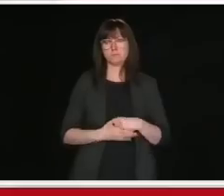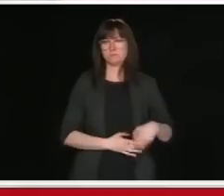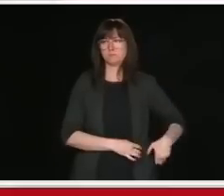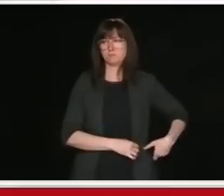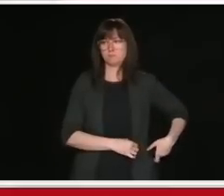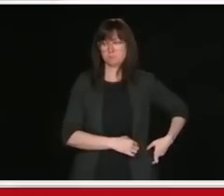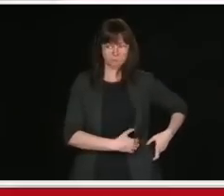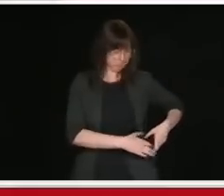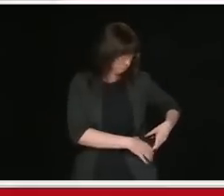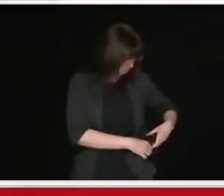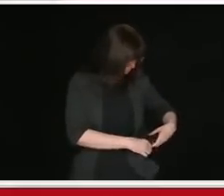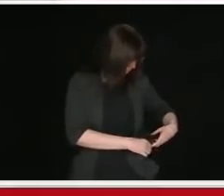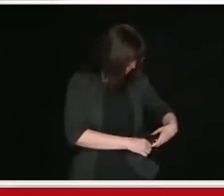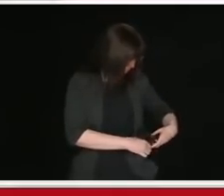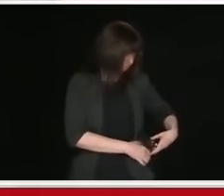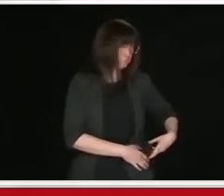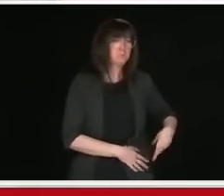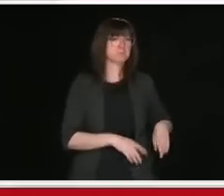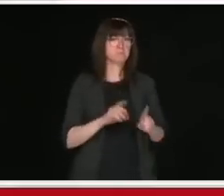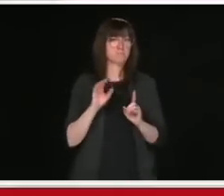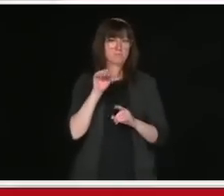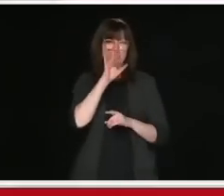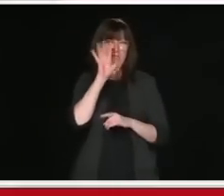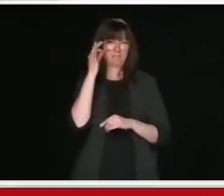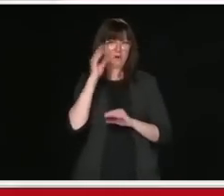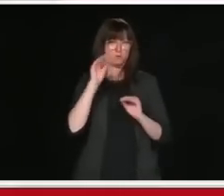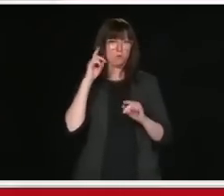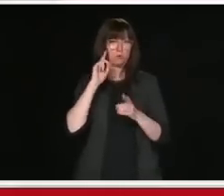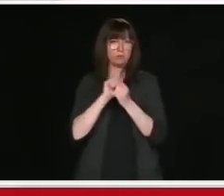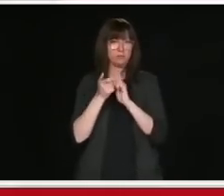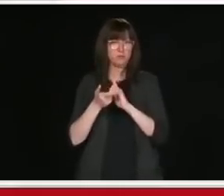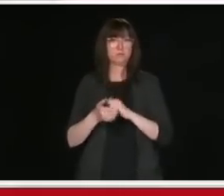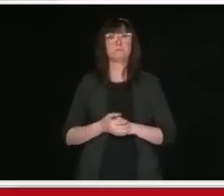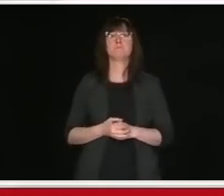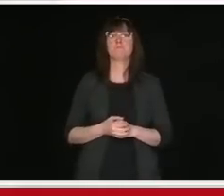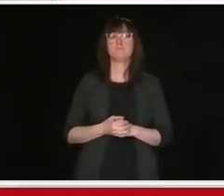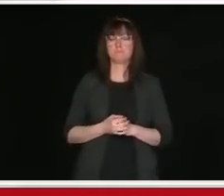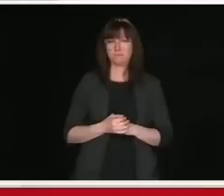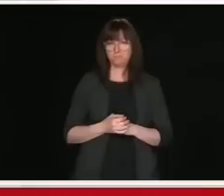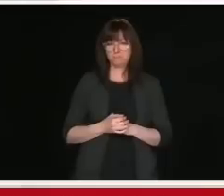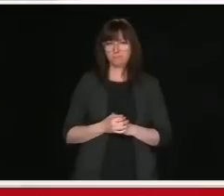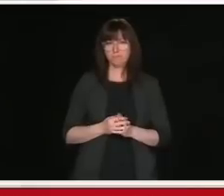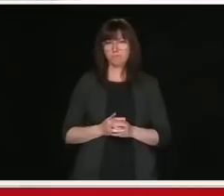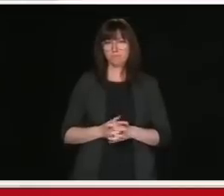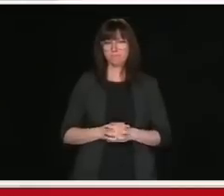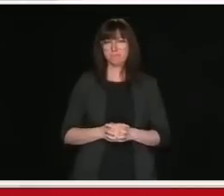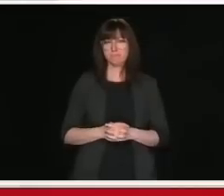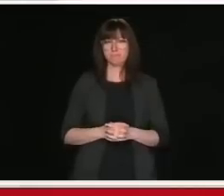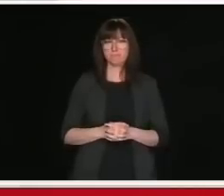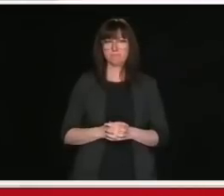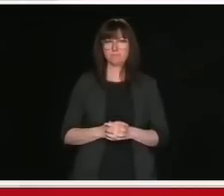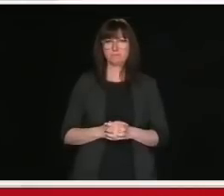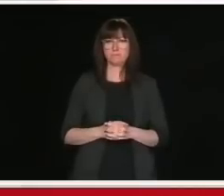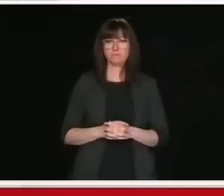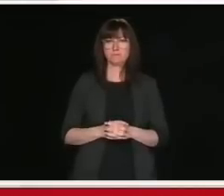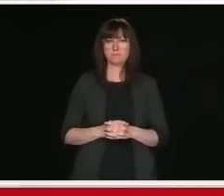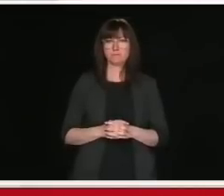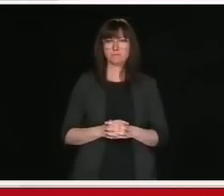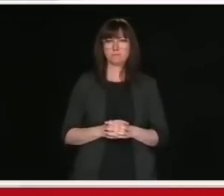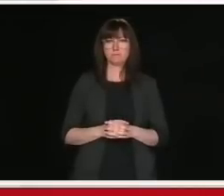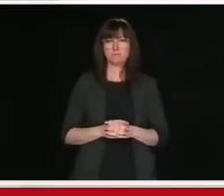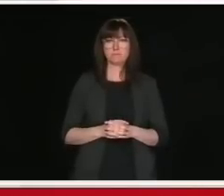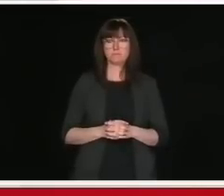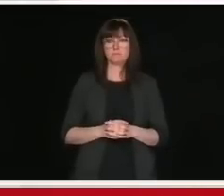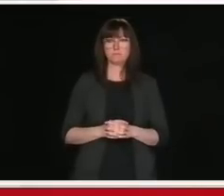aspects to help you until things go better. With the emergency salary subsidy,